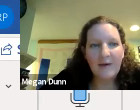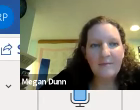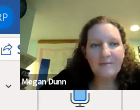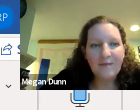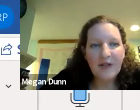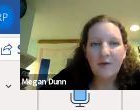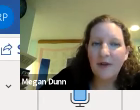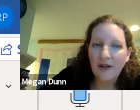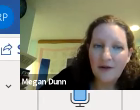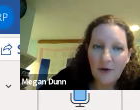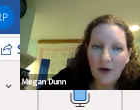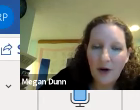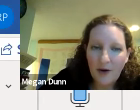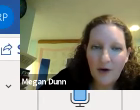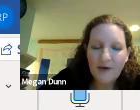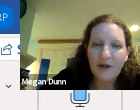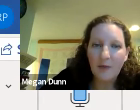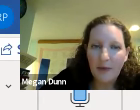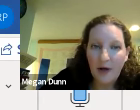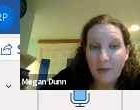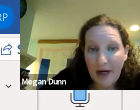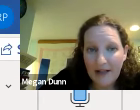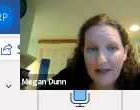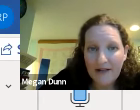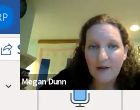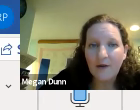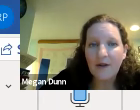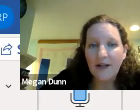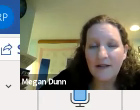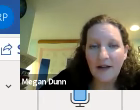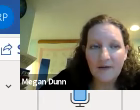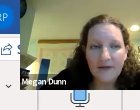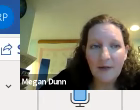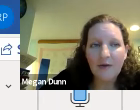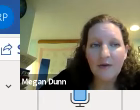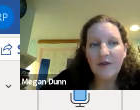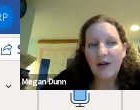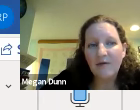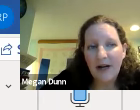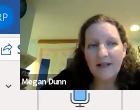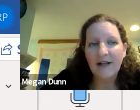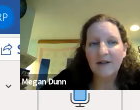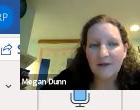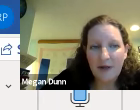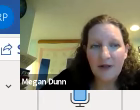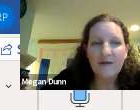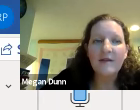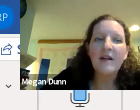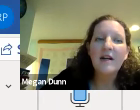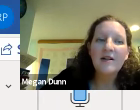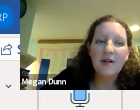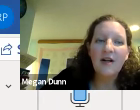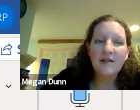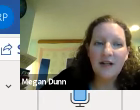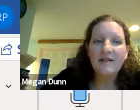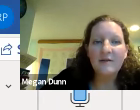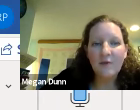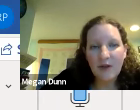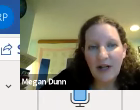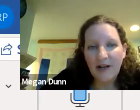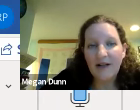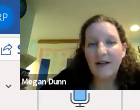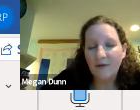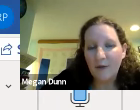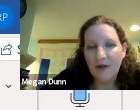time. So thank you to our co-hosts and our panelists, including Executive Summers, Chair Wright, Dr. Spitters, Sean,